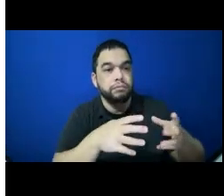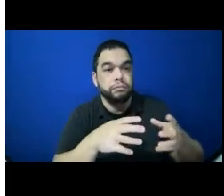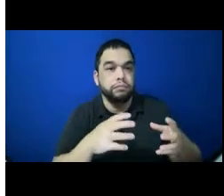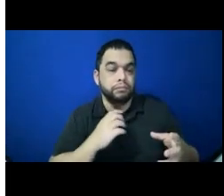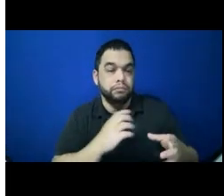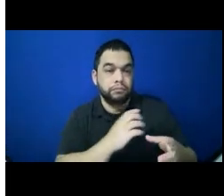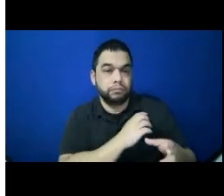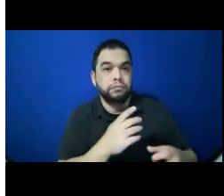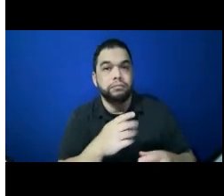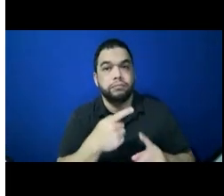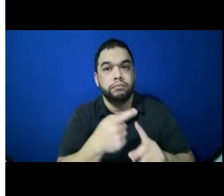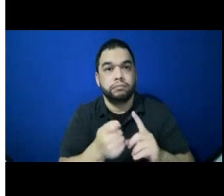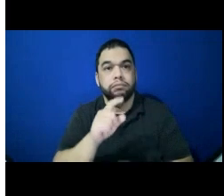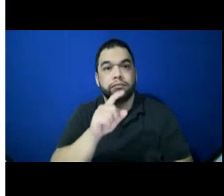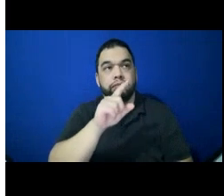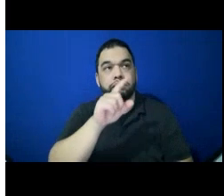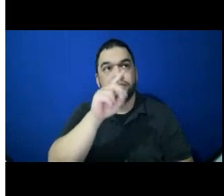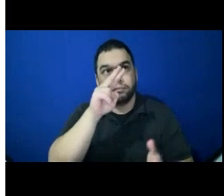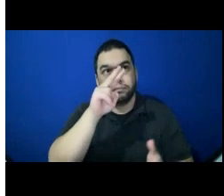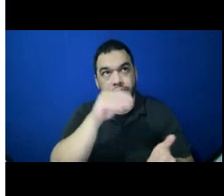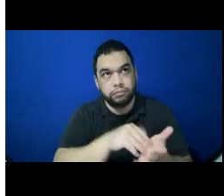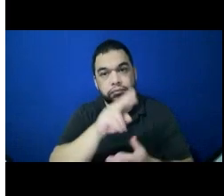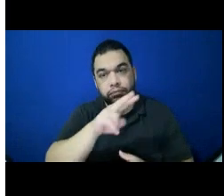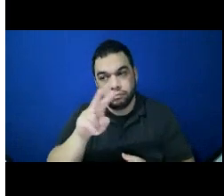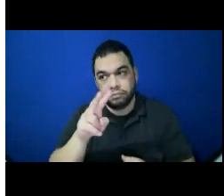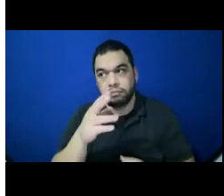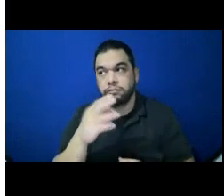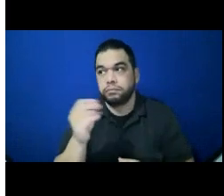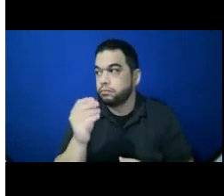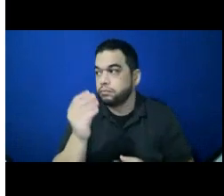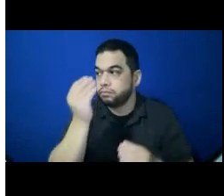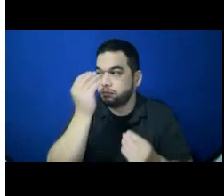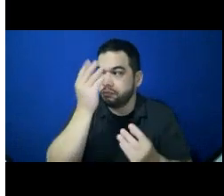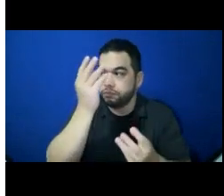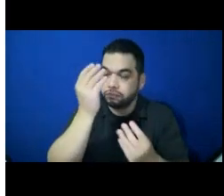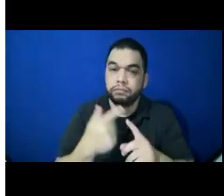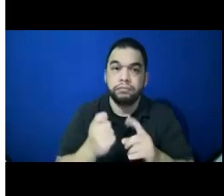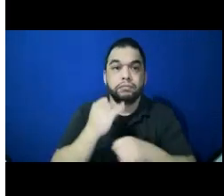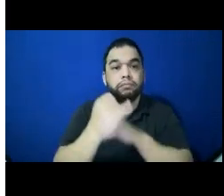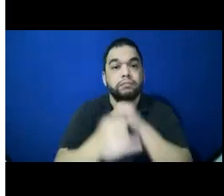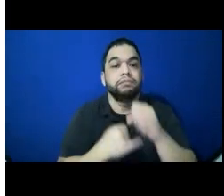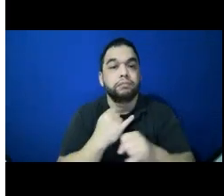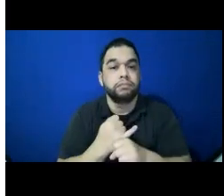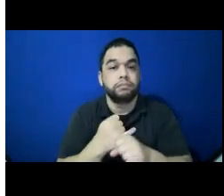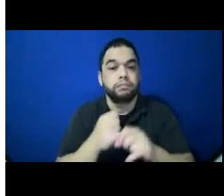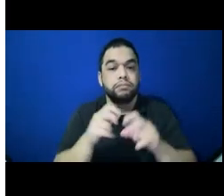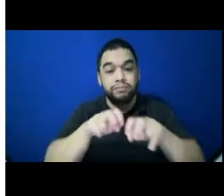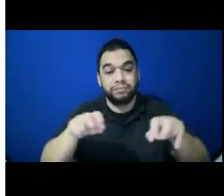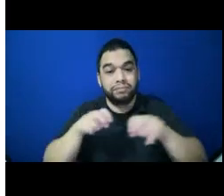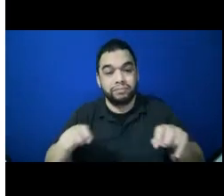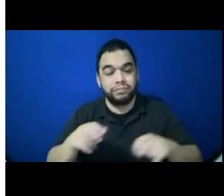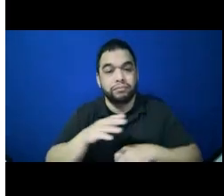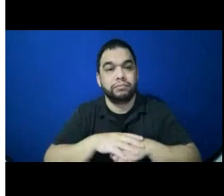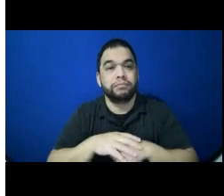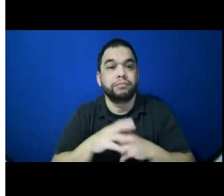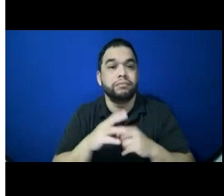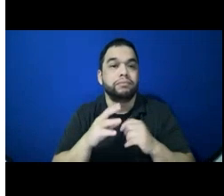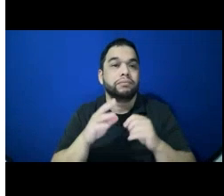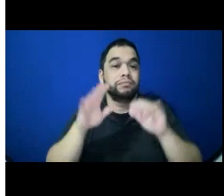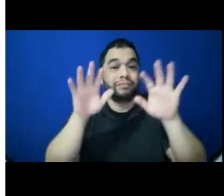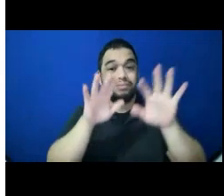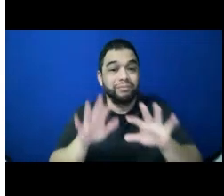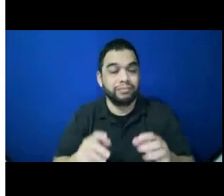2022, as well as information from the International Panel on Climate Change and NOAA reporting